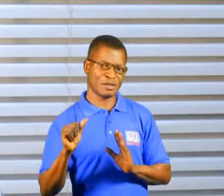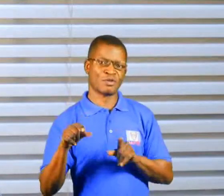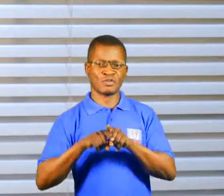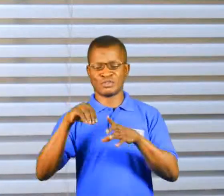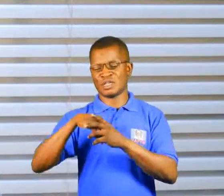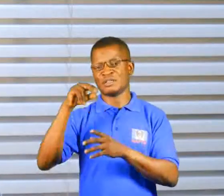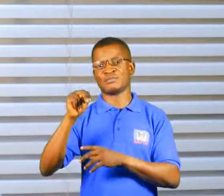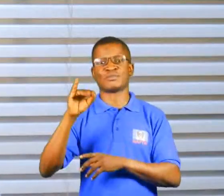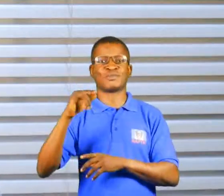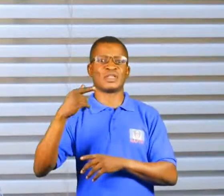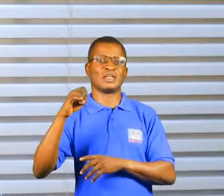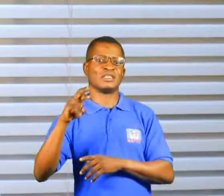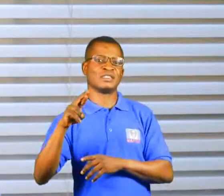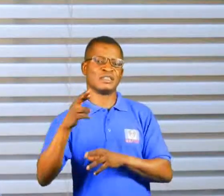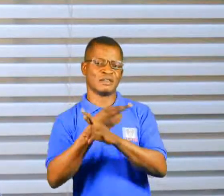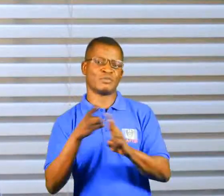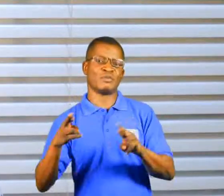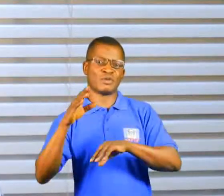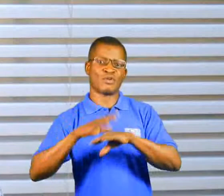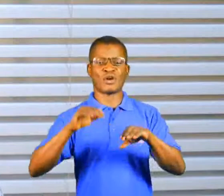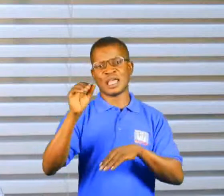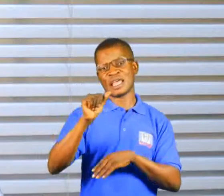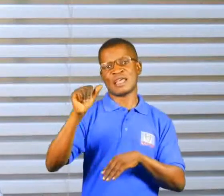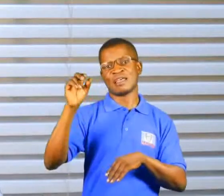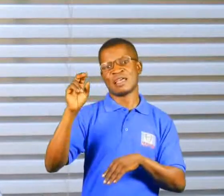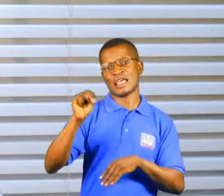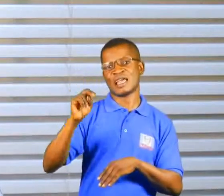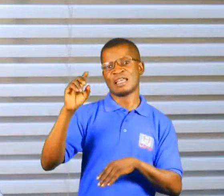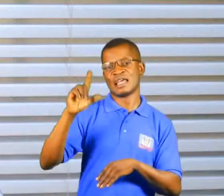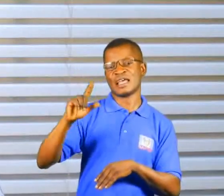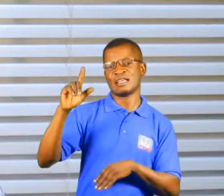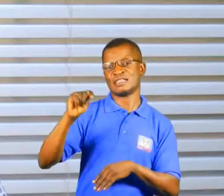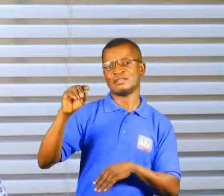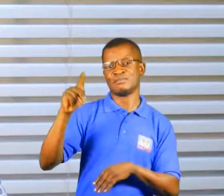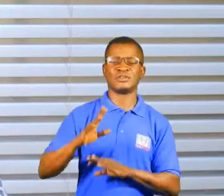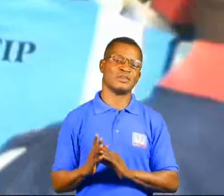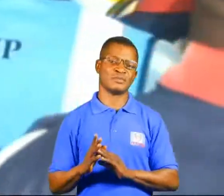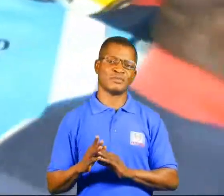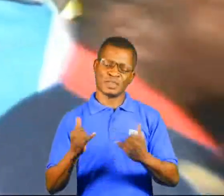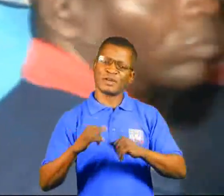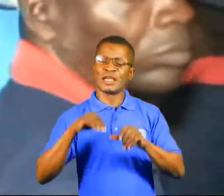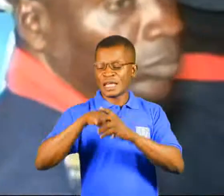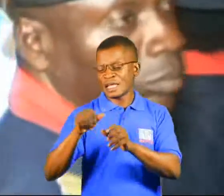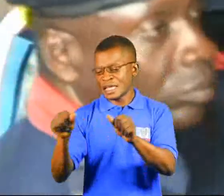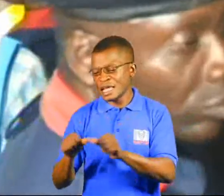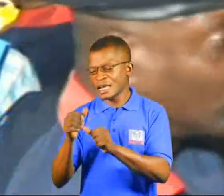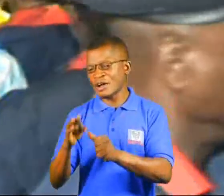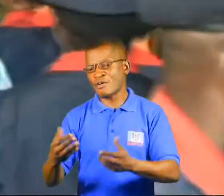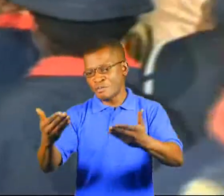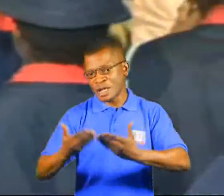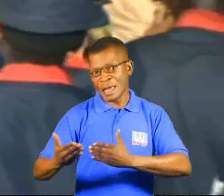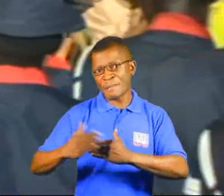organization in Niger Republic that they call the ANLTP. Now, in the area of